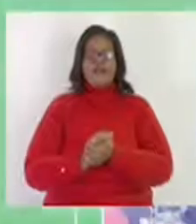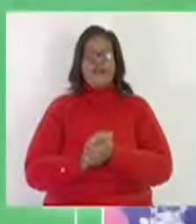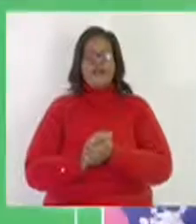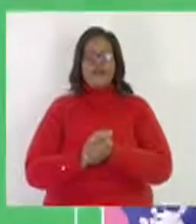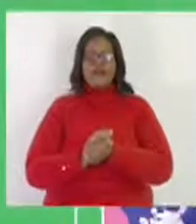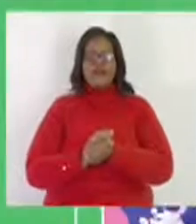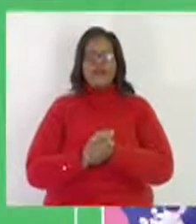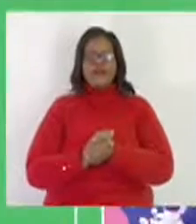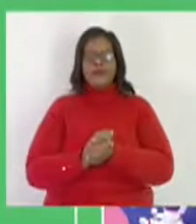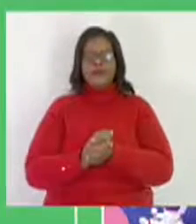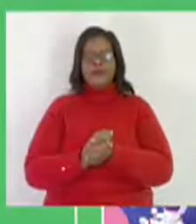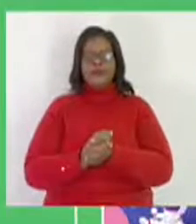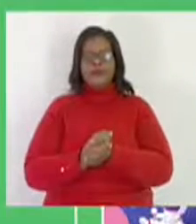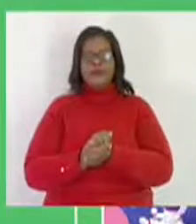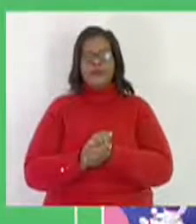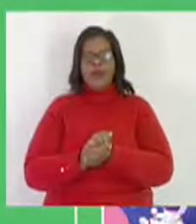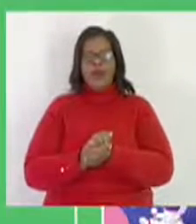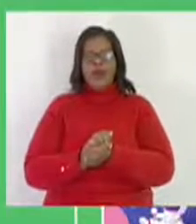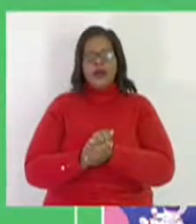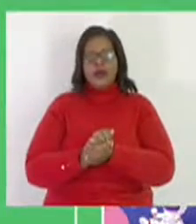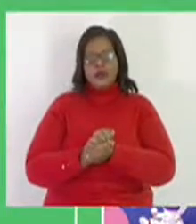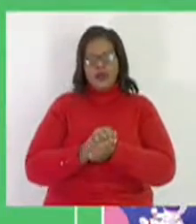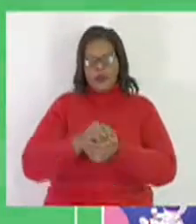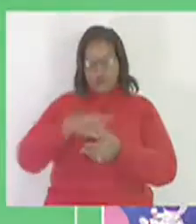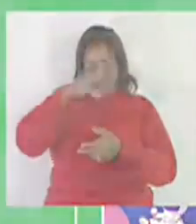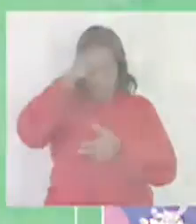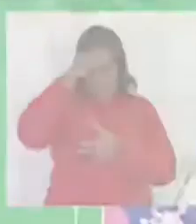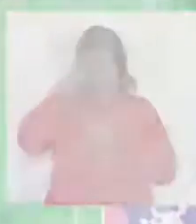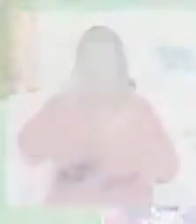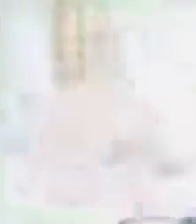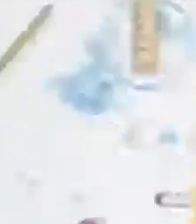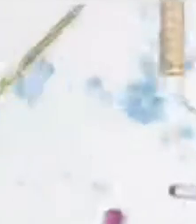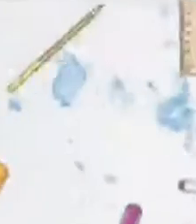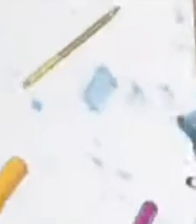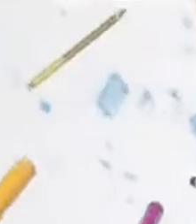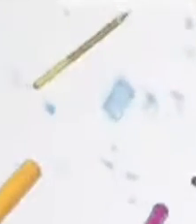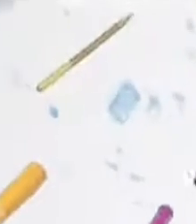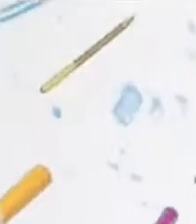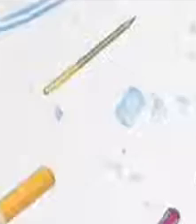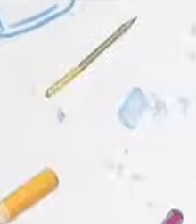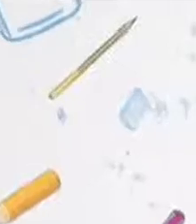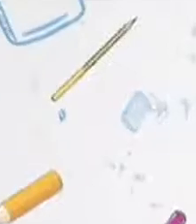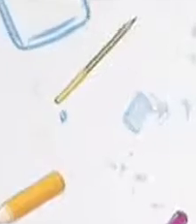our lesson for today, it will be whole numbers.